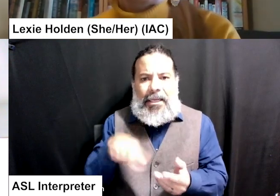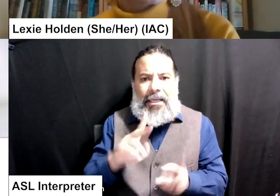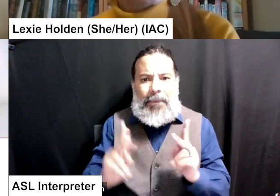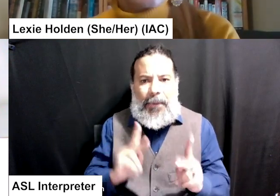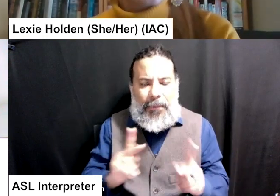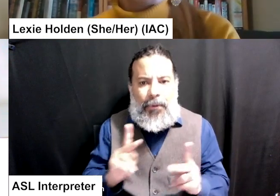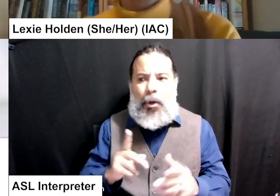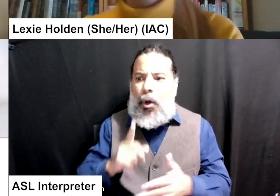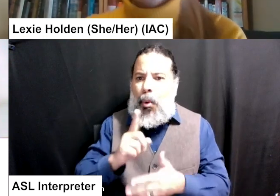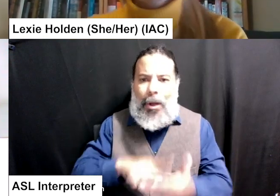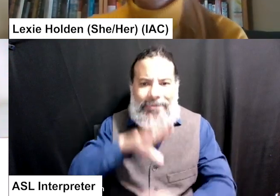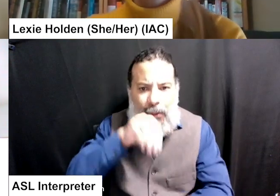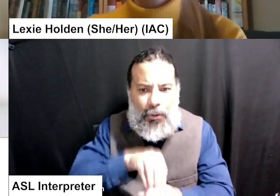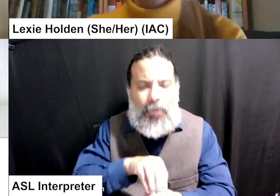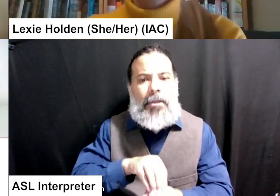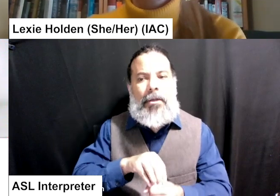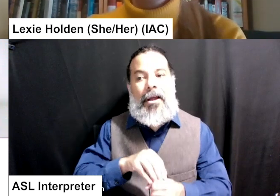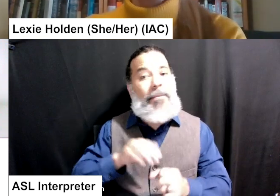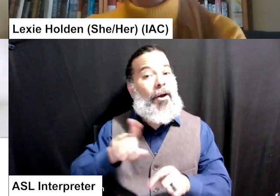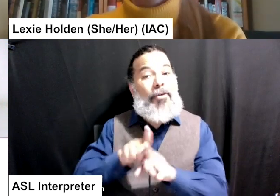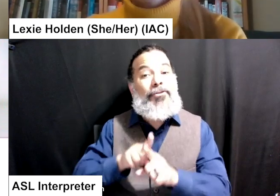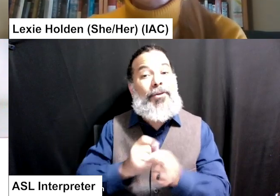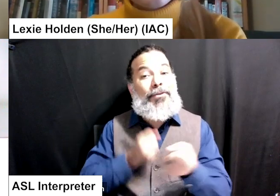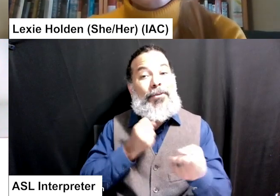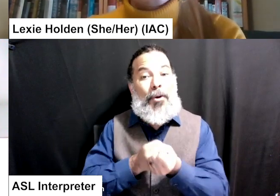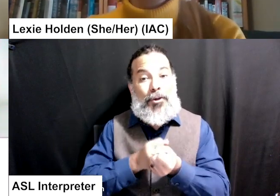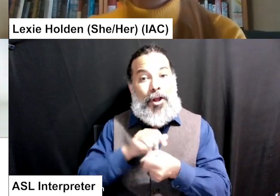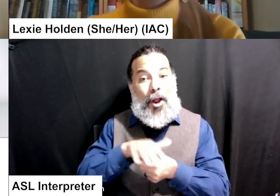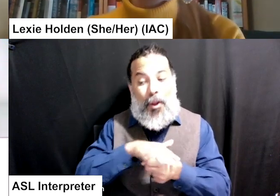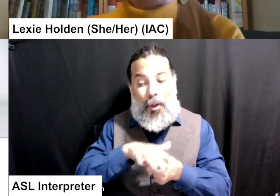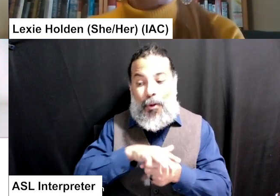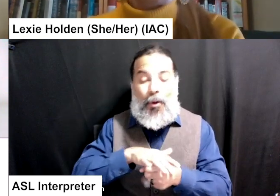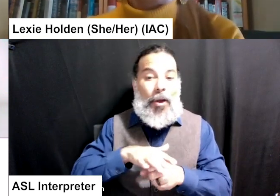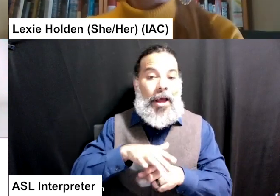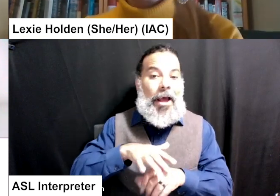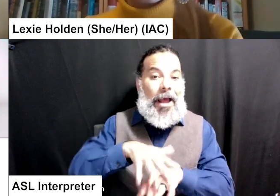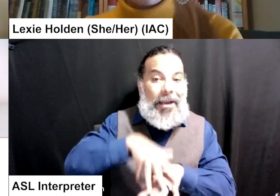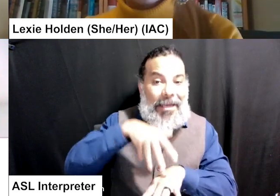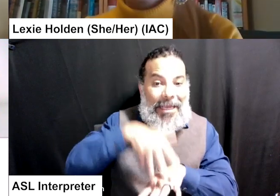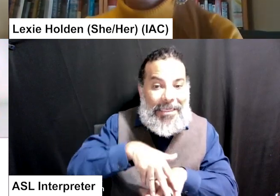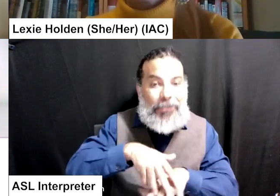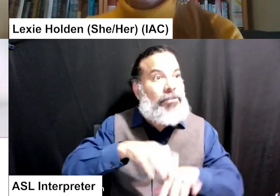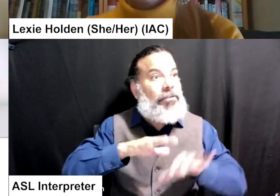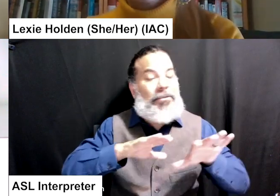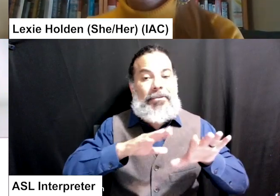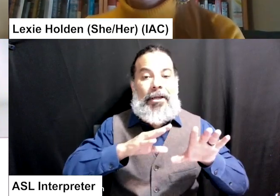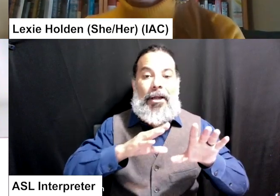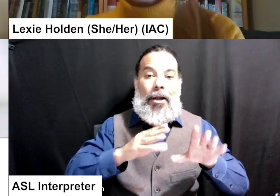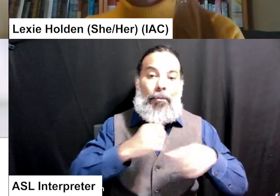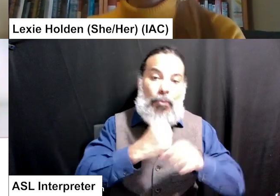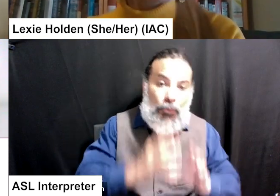more traditional food items. But it's also great for supporting native producers and native farmers and ranchers, and that they now have, a